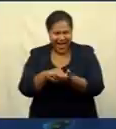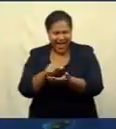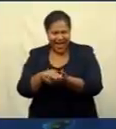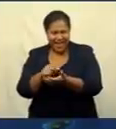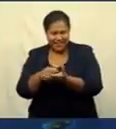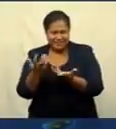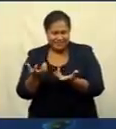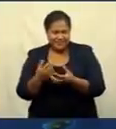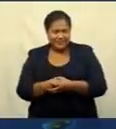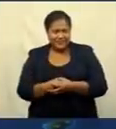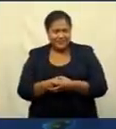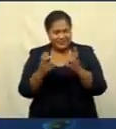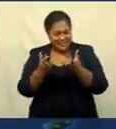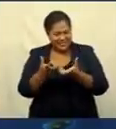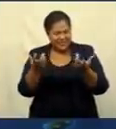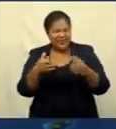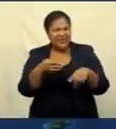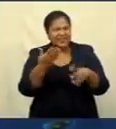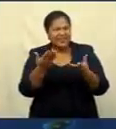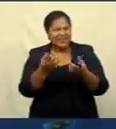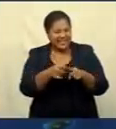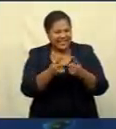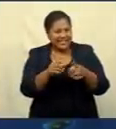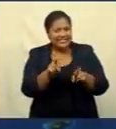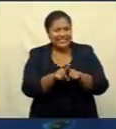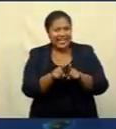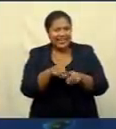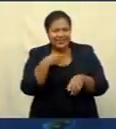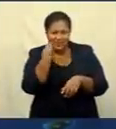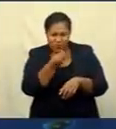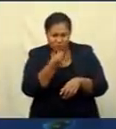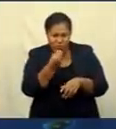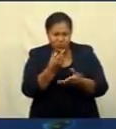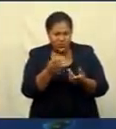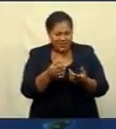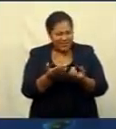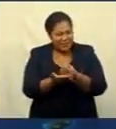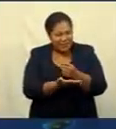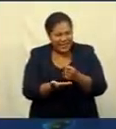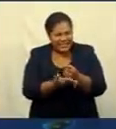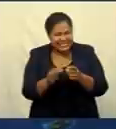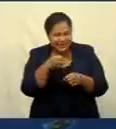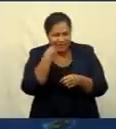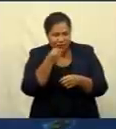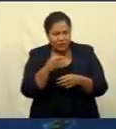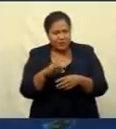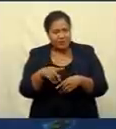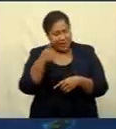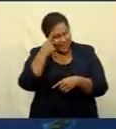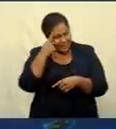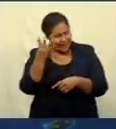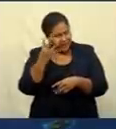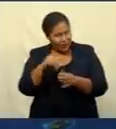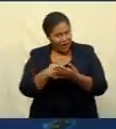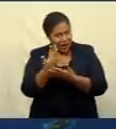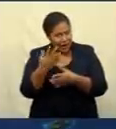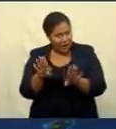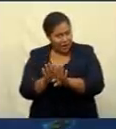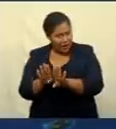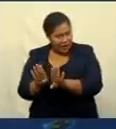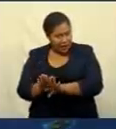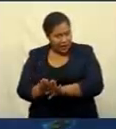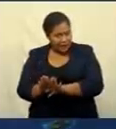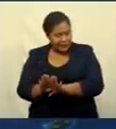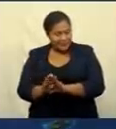preparation, the main things like our groceries, and I think this 14 days lockdown, it